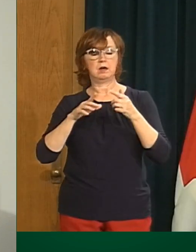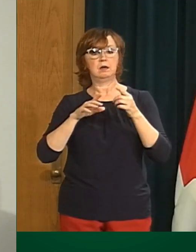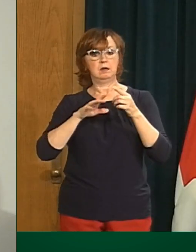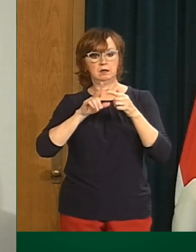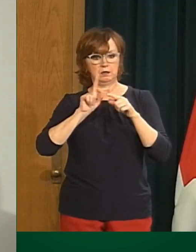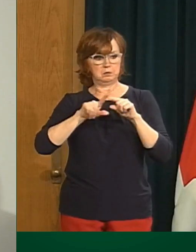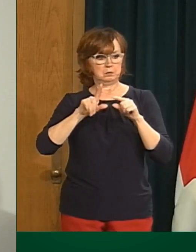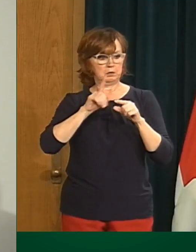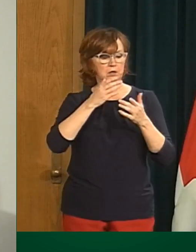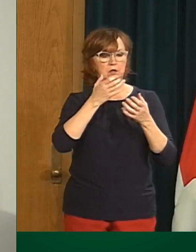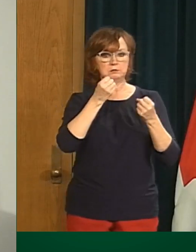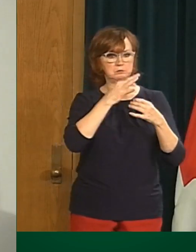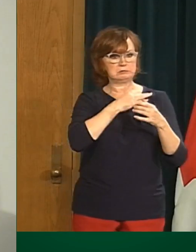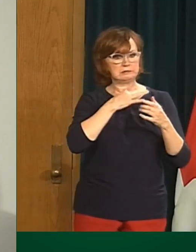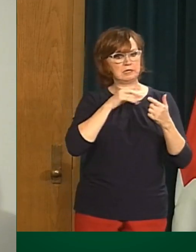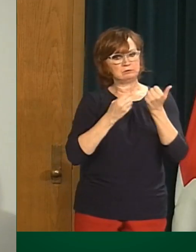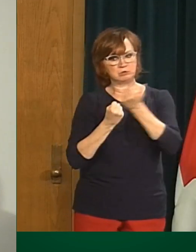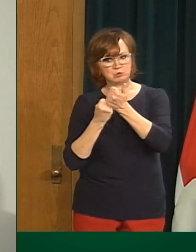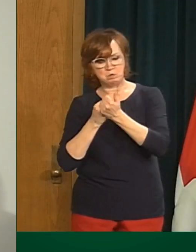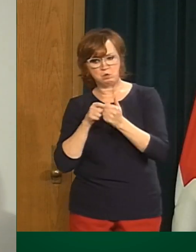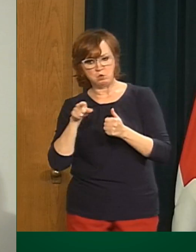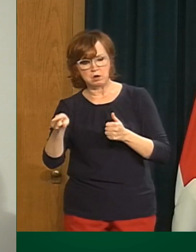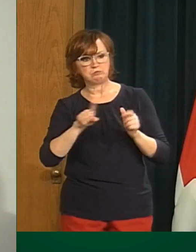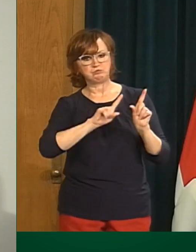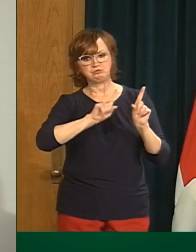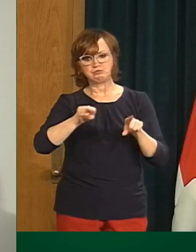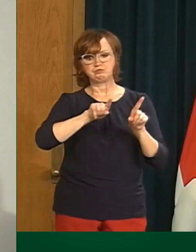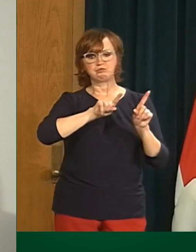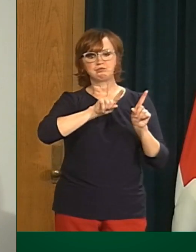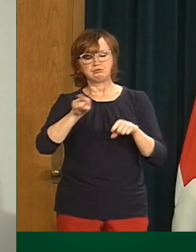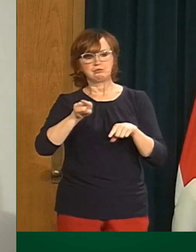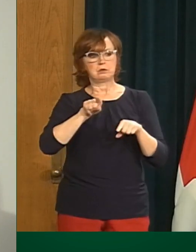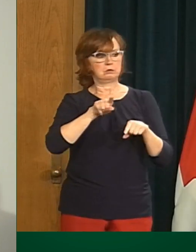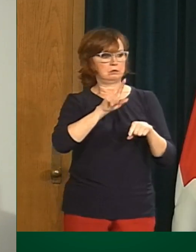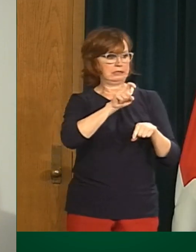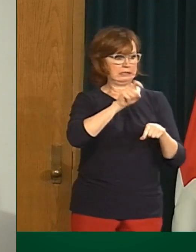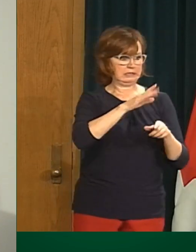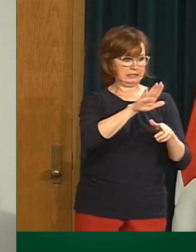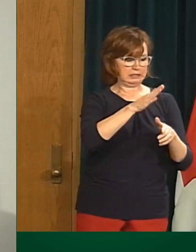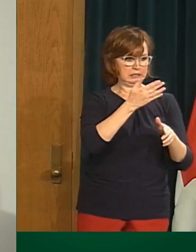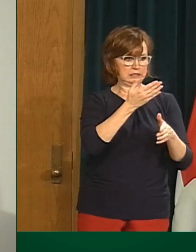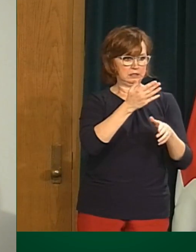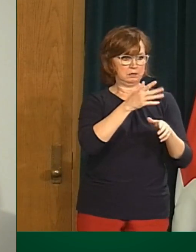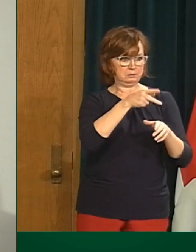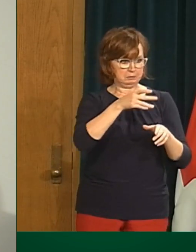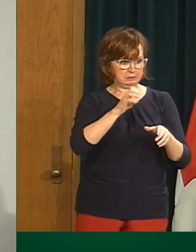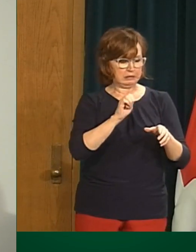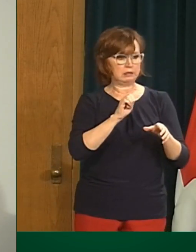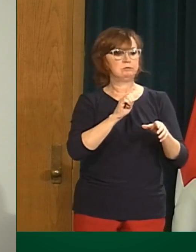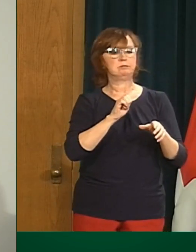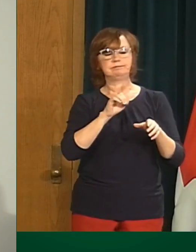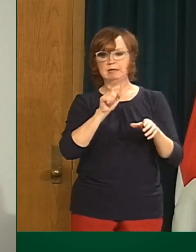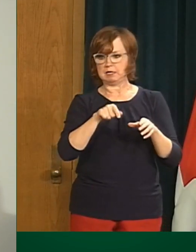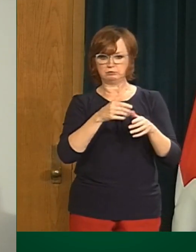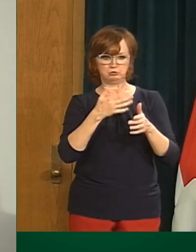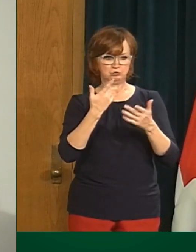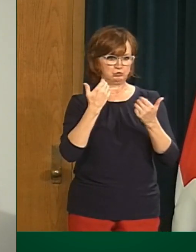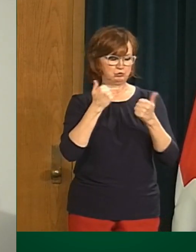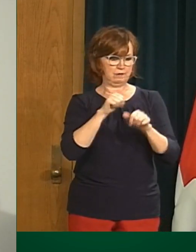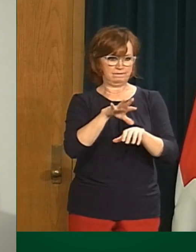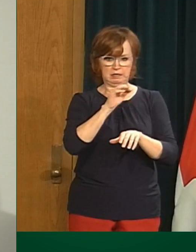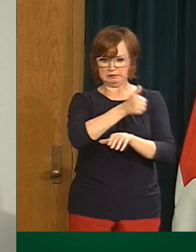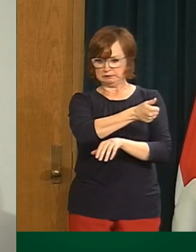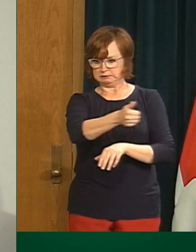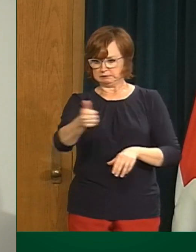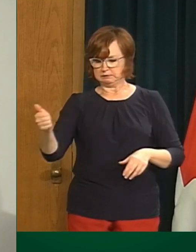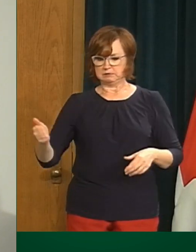for non-urgent care, which is going to be allowed in the reopening phase